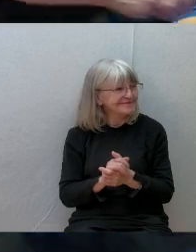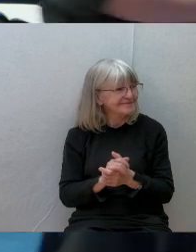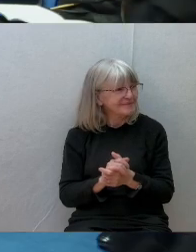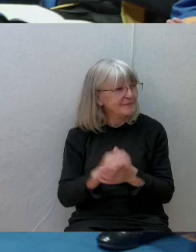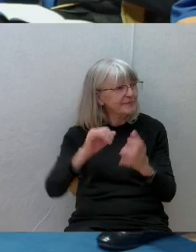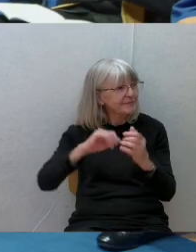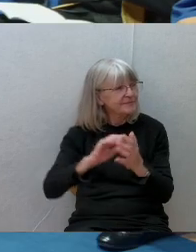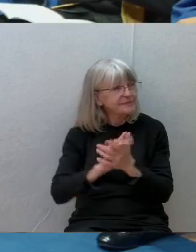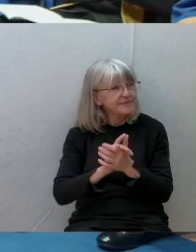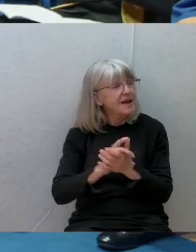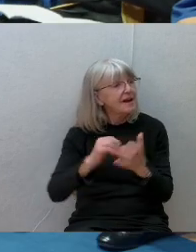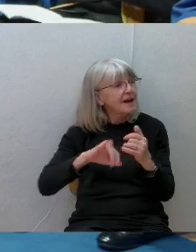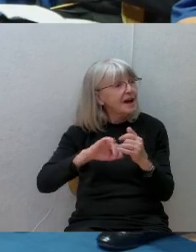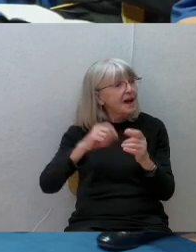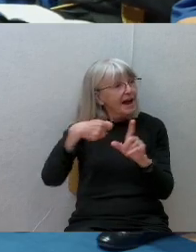Ketkao Gajina.